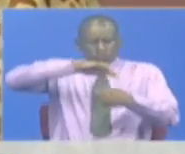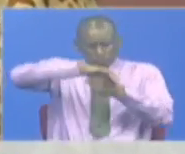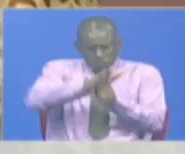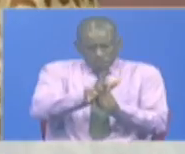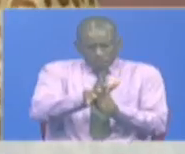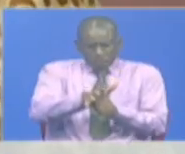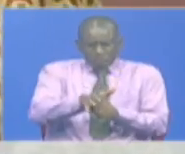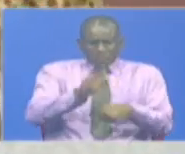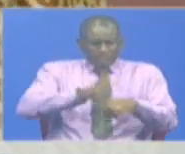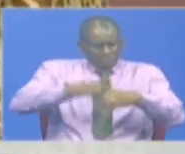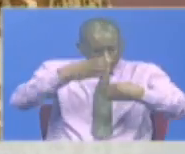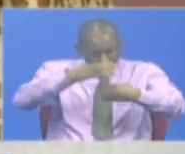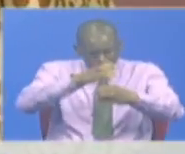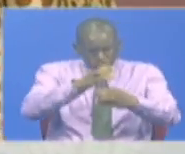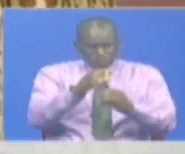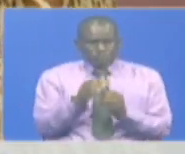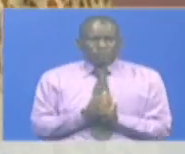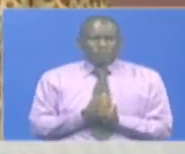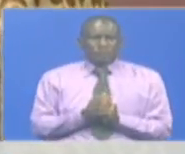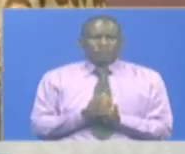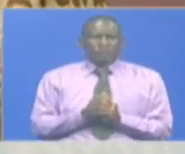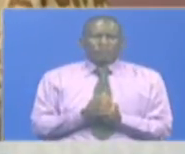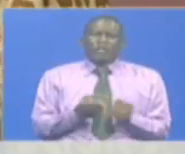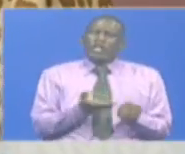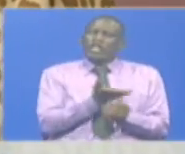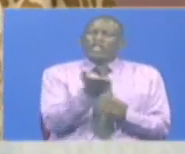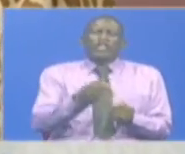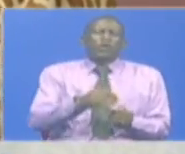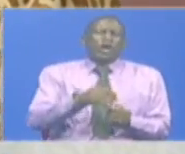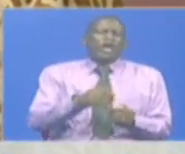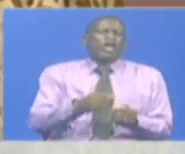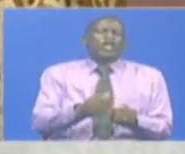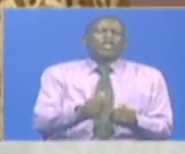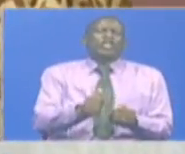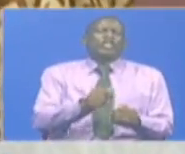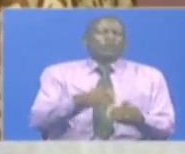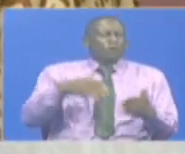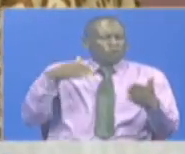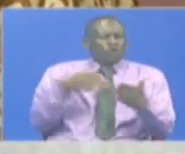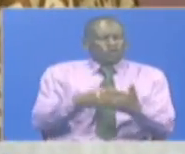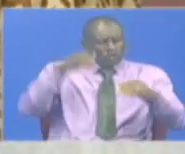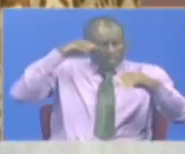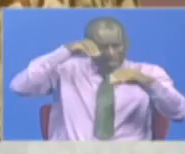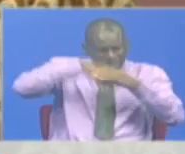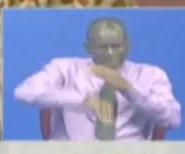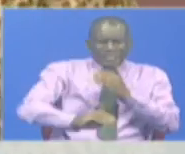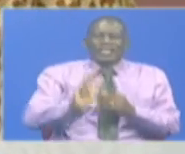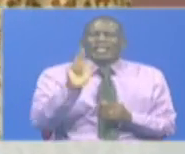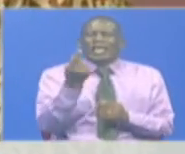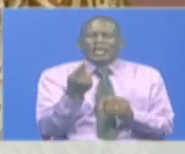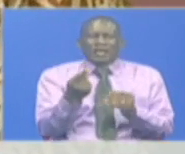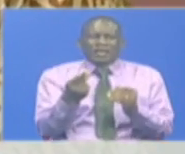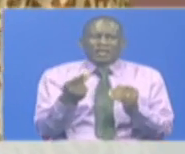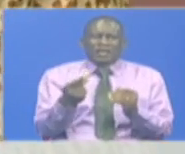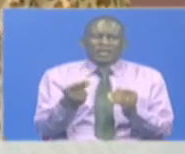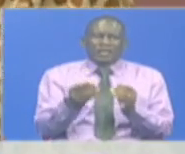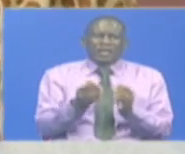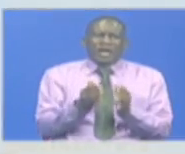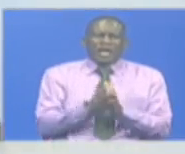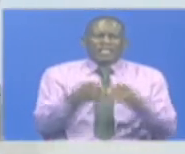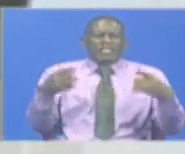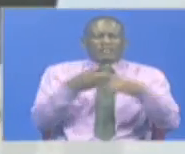COVID-19. They were denied entry into our territory at different border